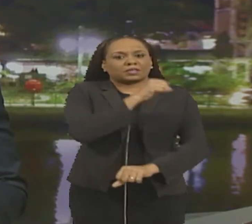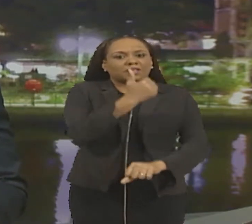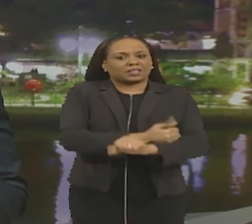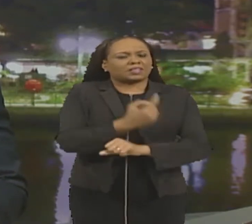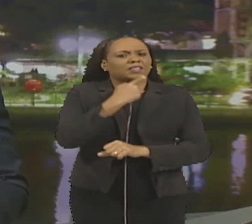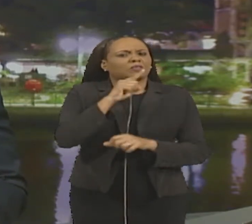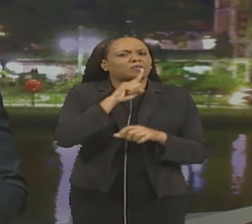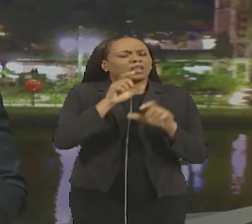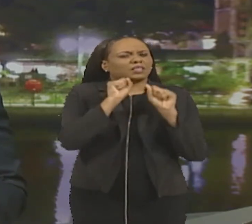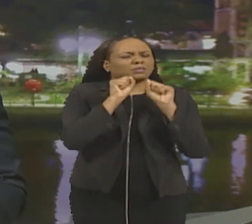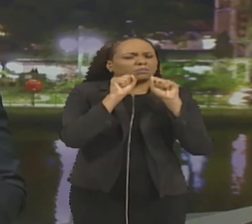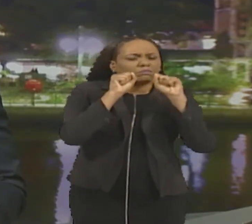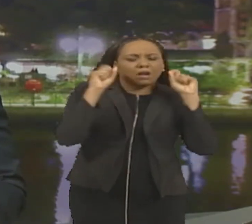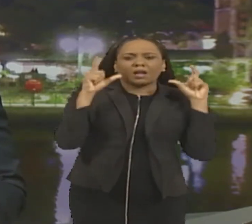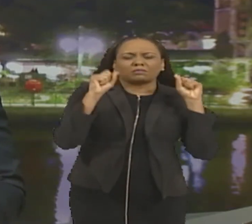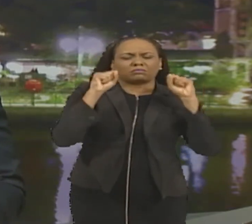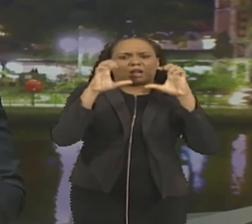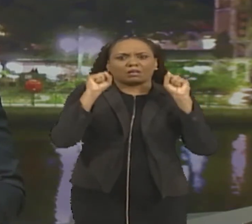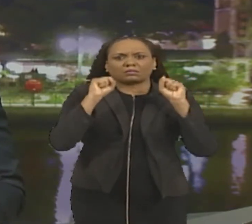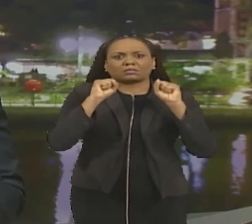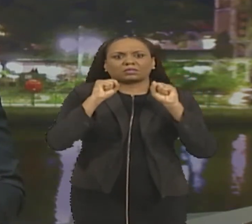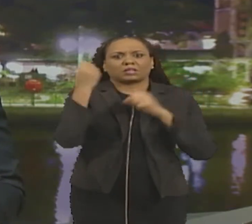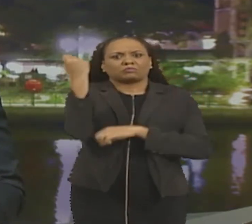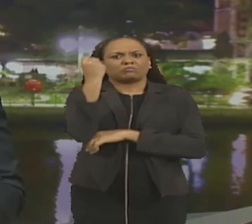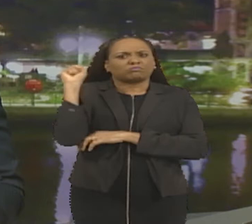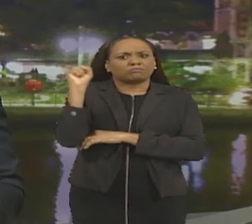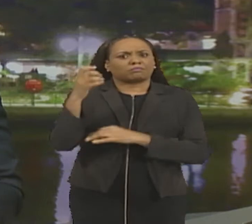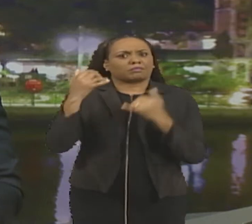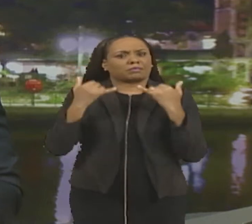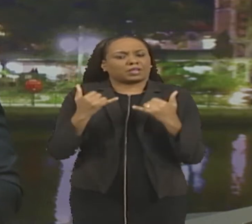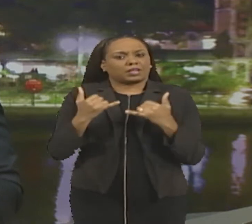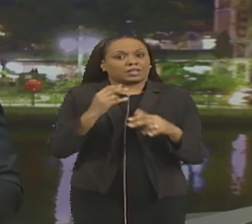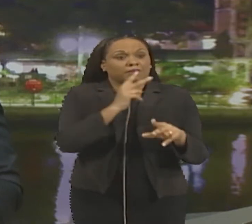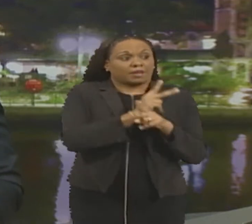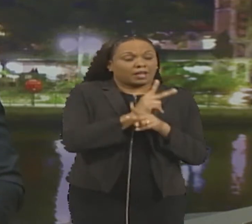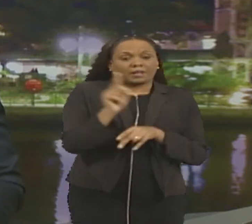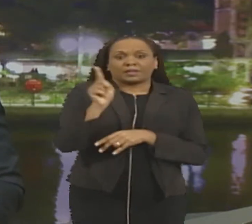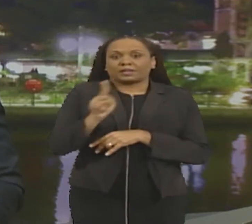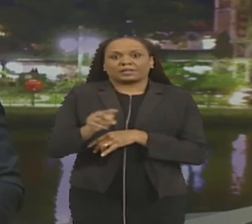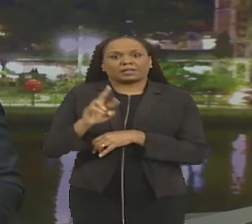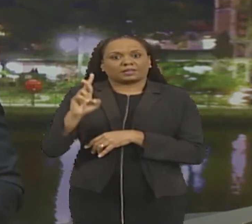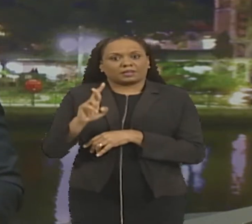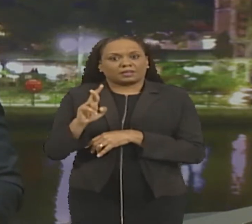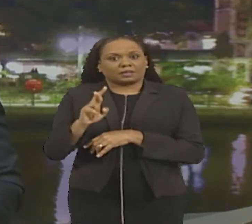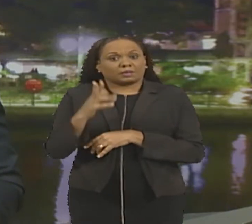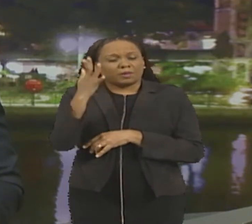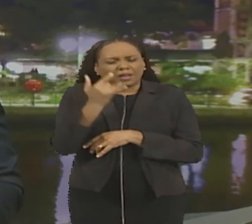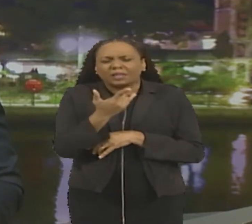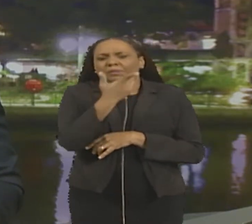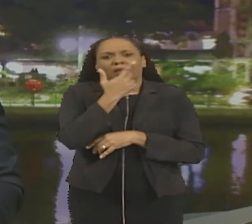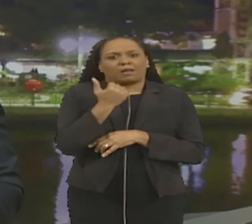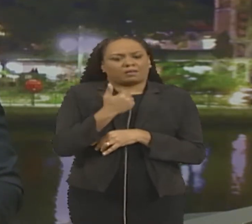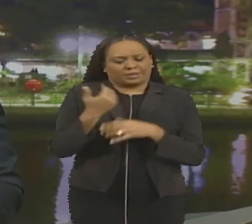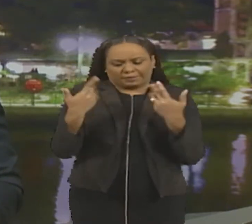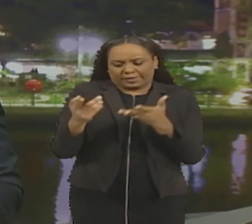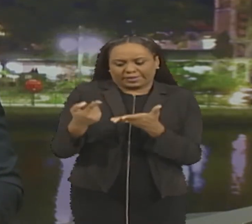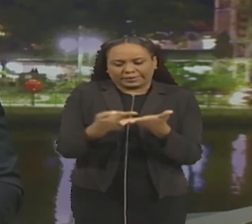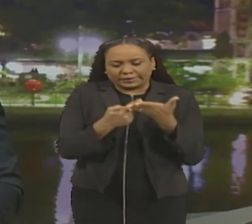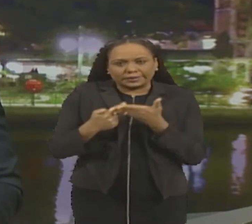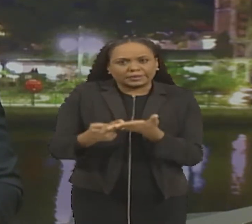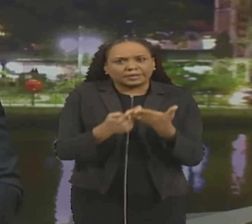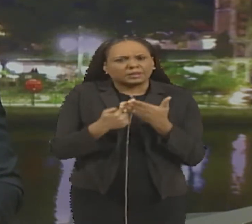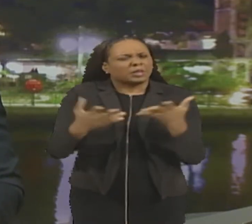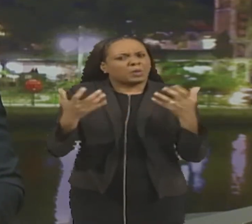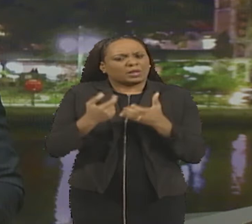says it was very surprised by the action taken by PSV operators as it had already agreed to sit down with